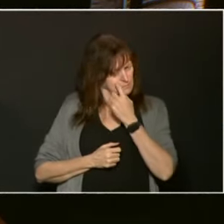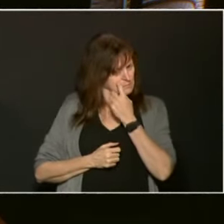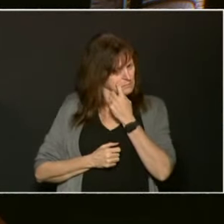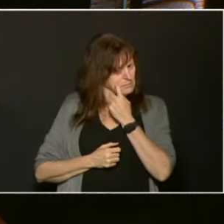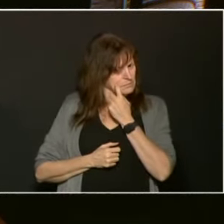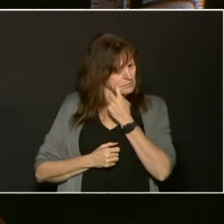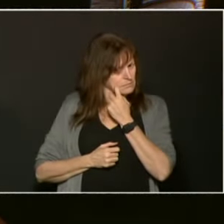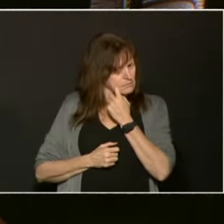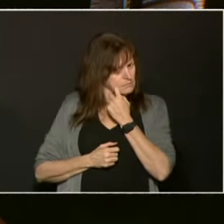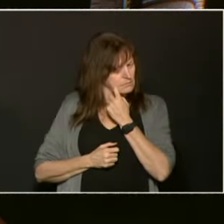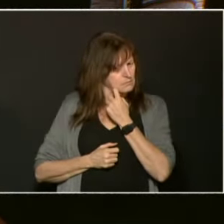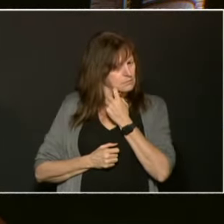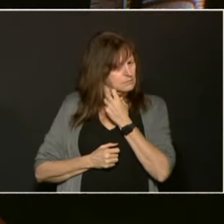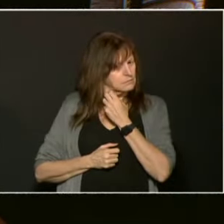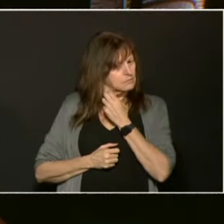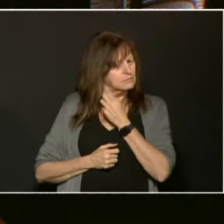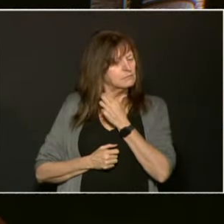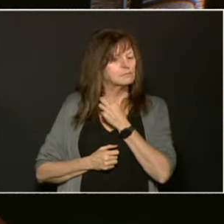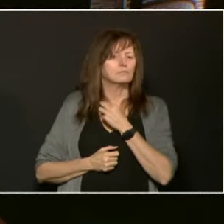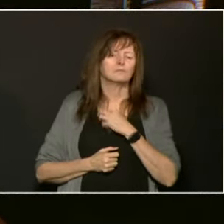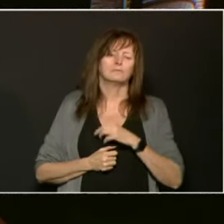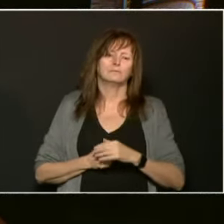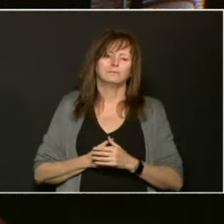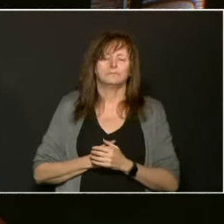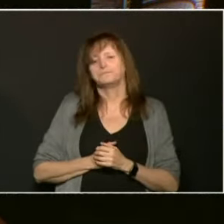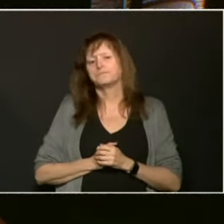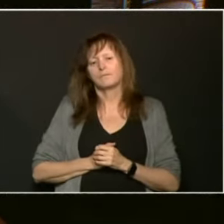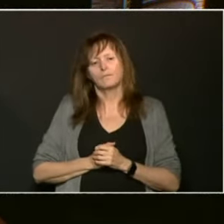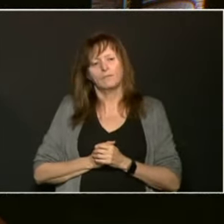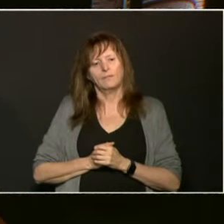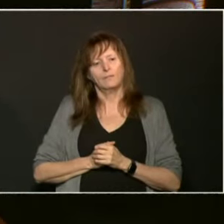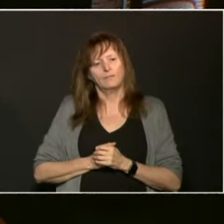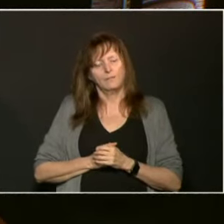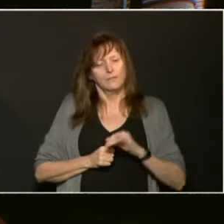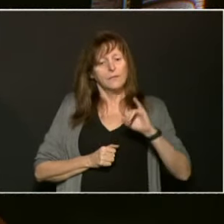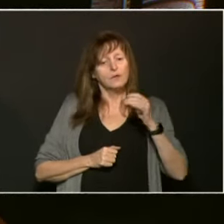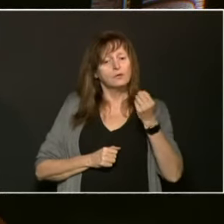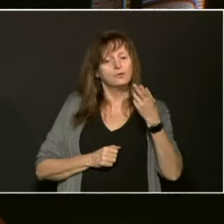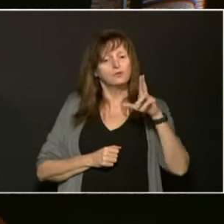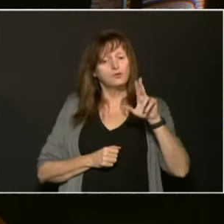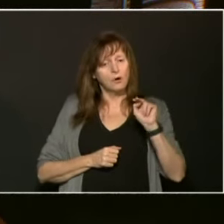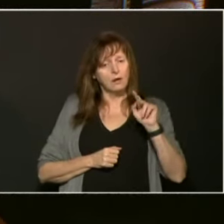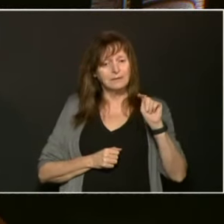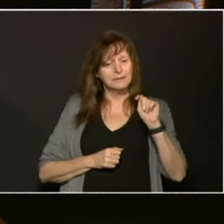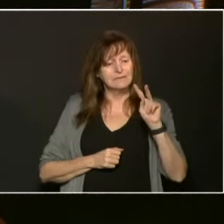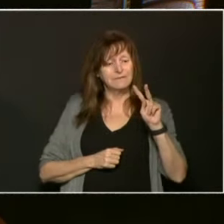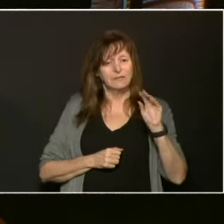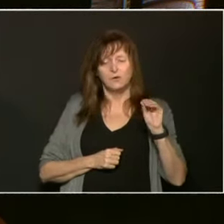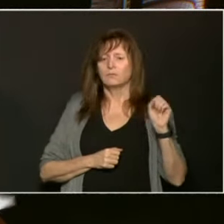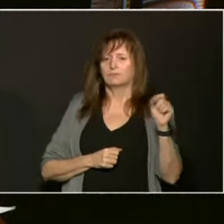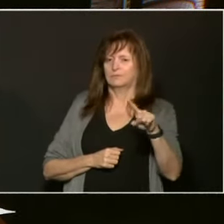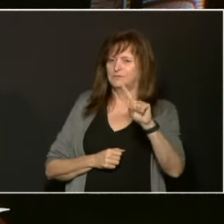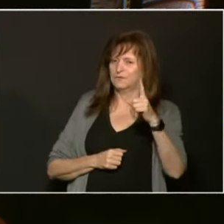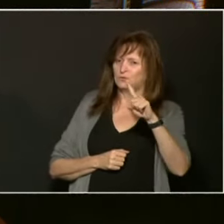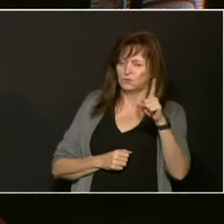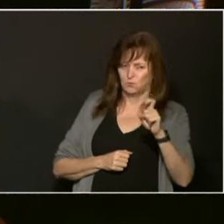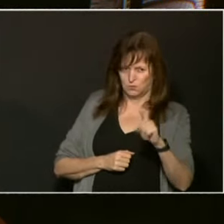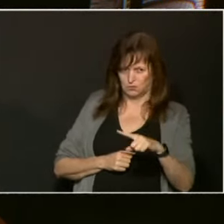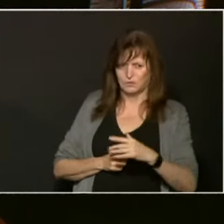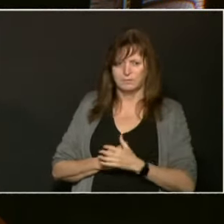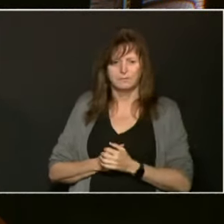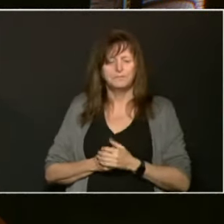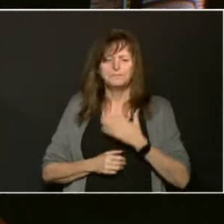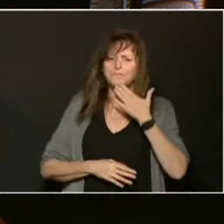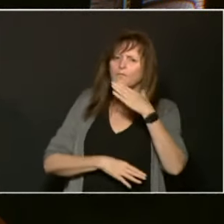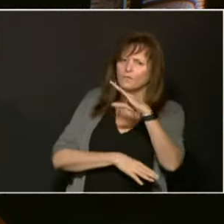to the first question, please. John McGrath, TVO. Good afternoon, doctors. Dr.